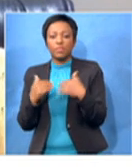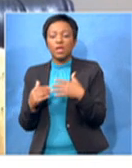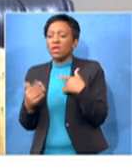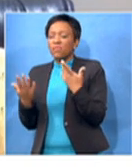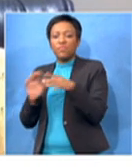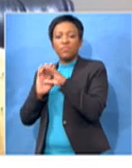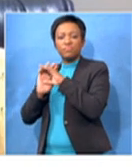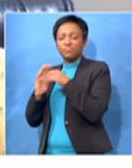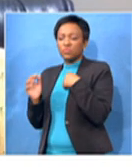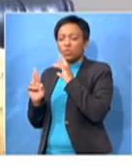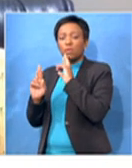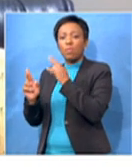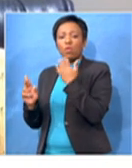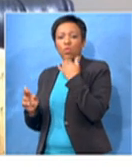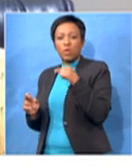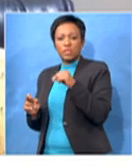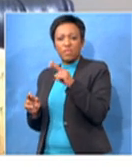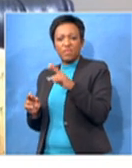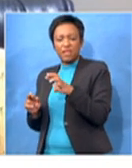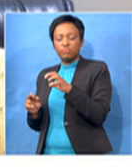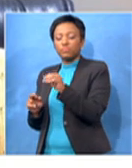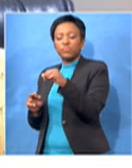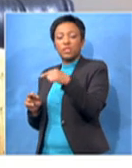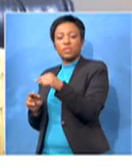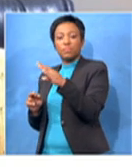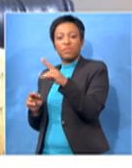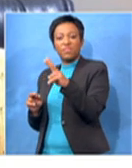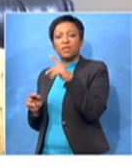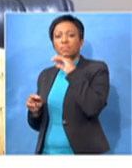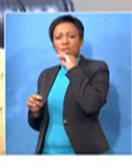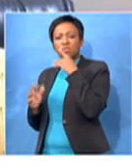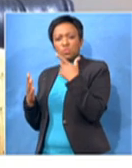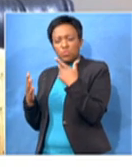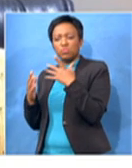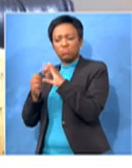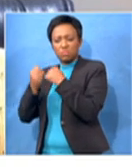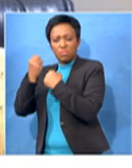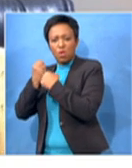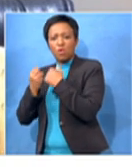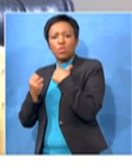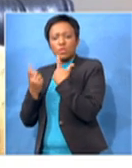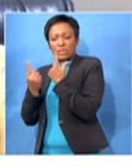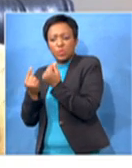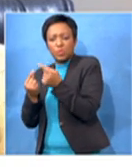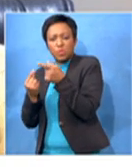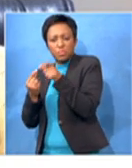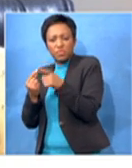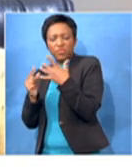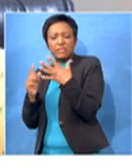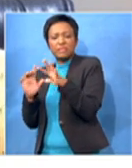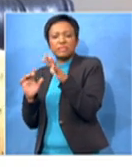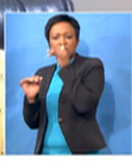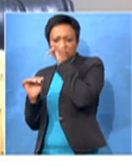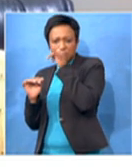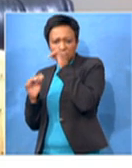case of gender-based violence, you are equally complicit in the commission of that particular offence. But then some people are so afraid of